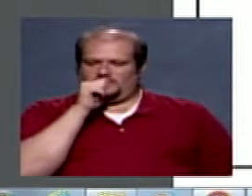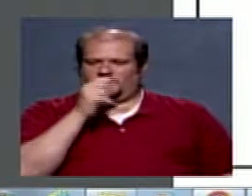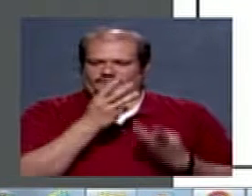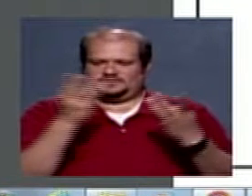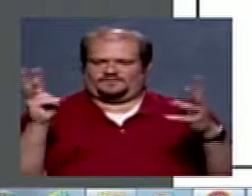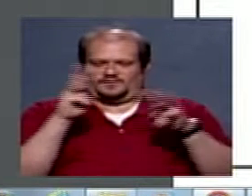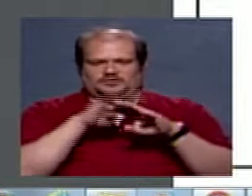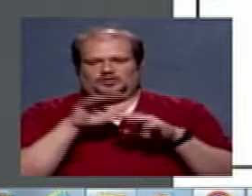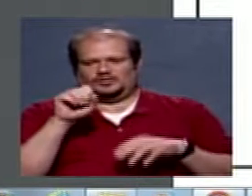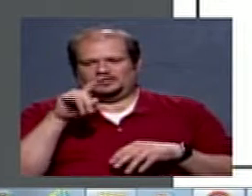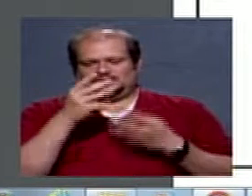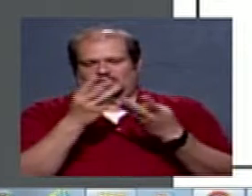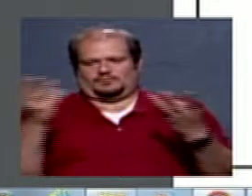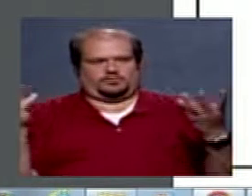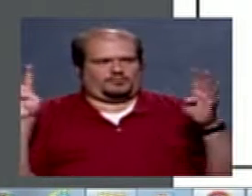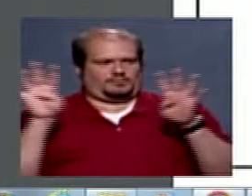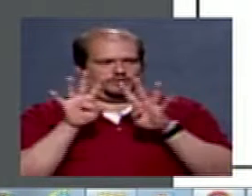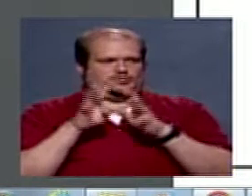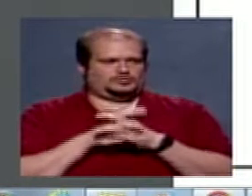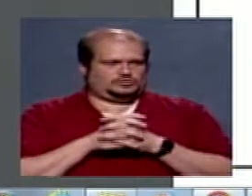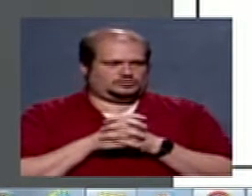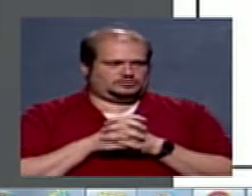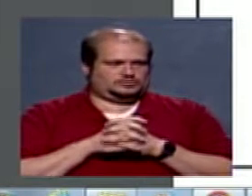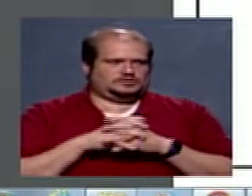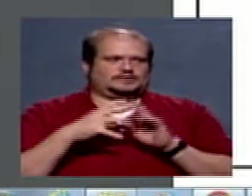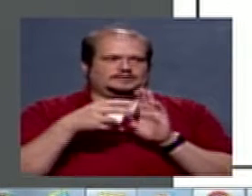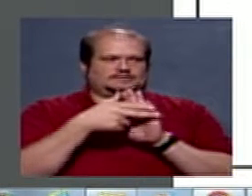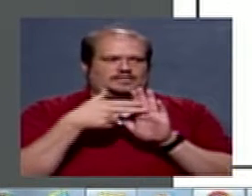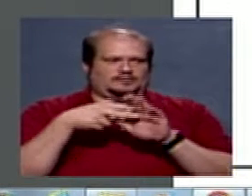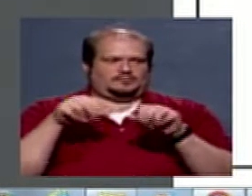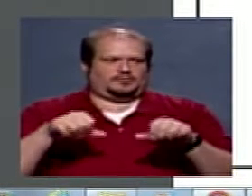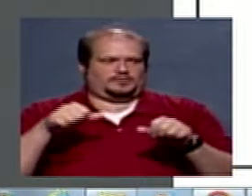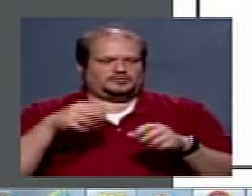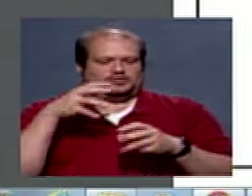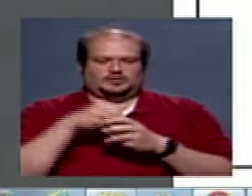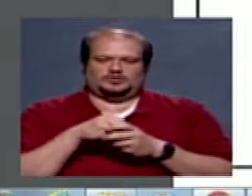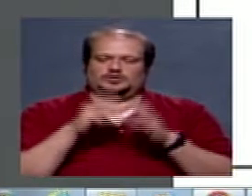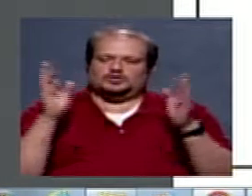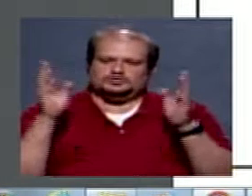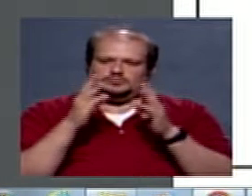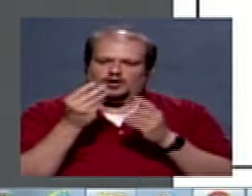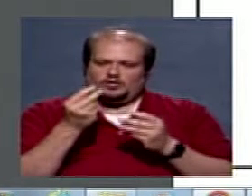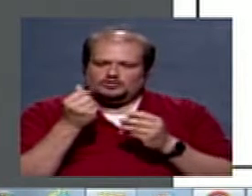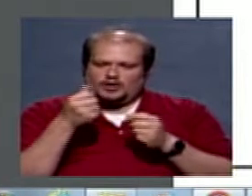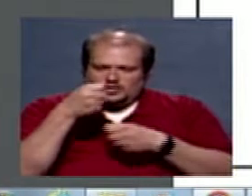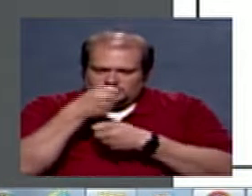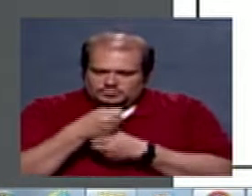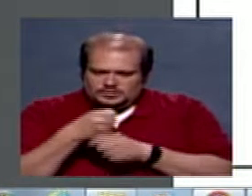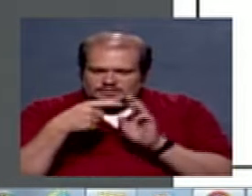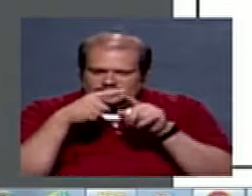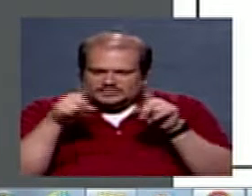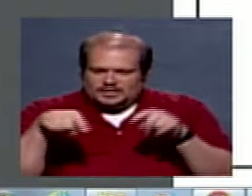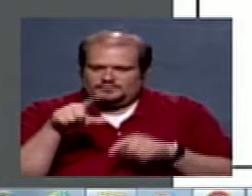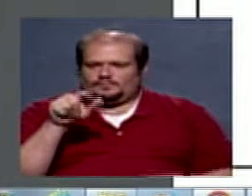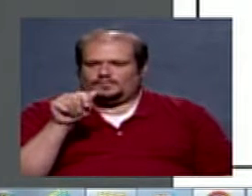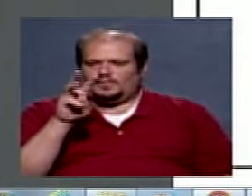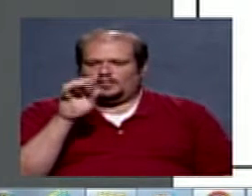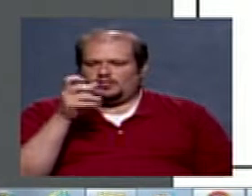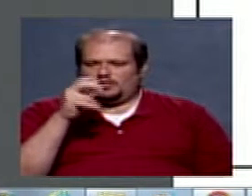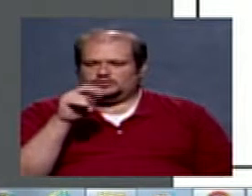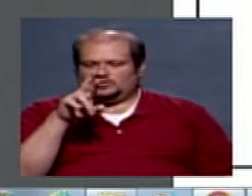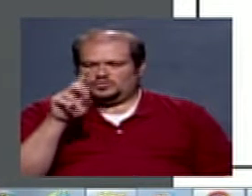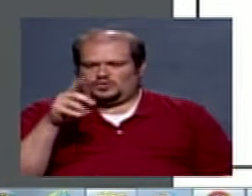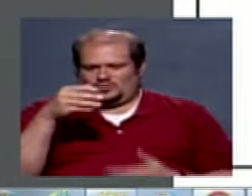placed on the site's perimeters. Signage is proposed to consist of a small ground-mounted sign at the Lawson Road end of